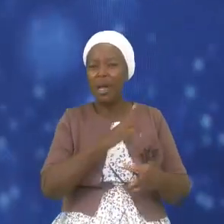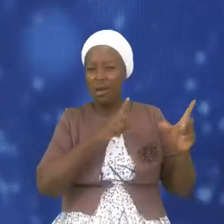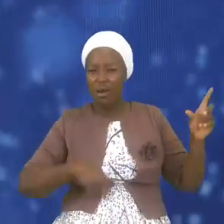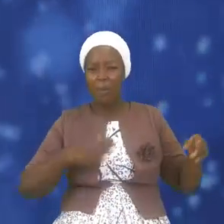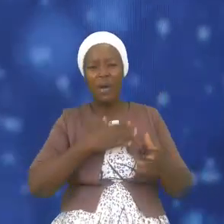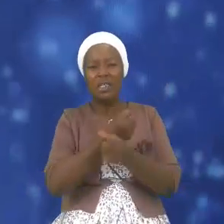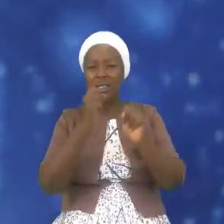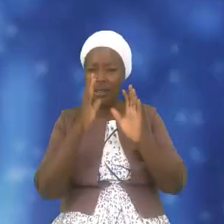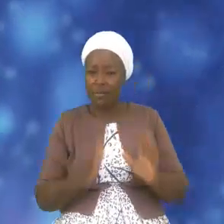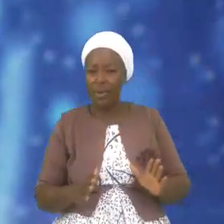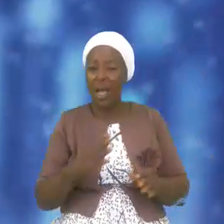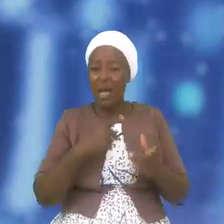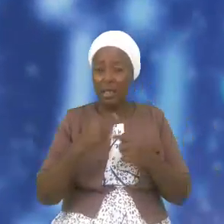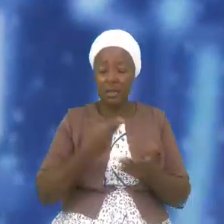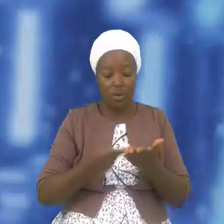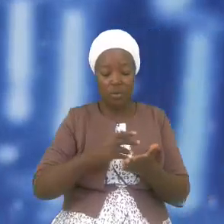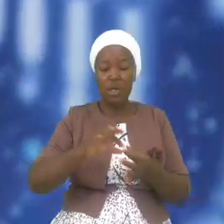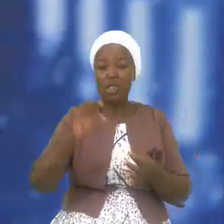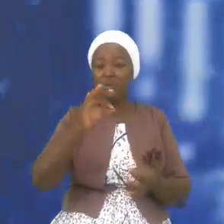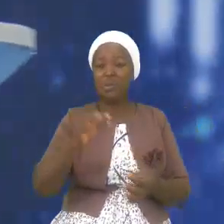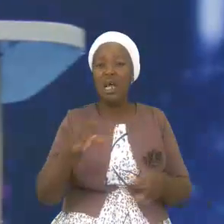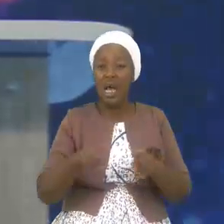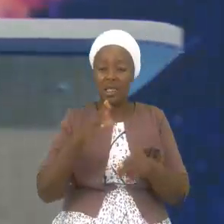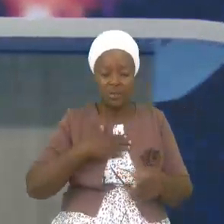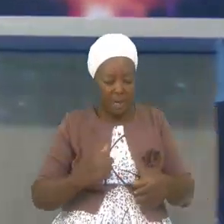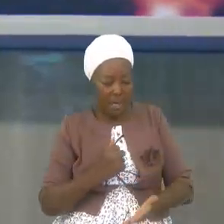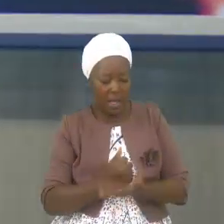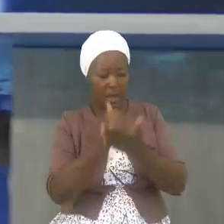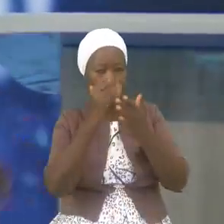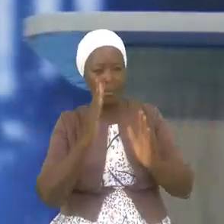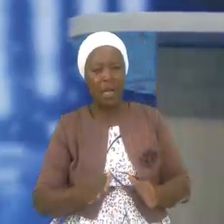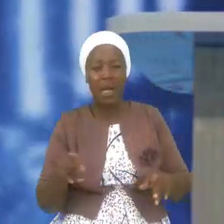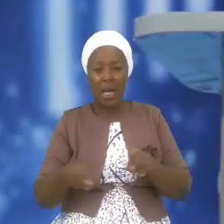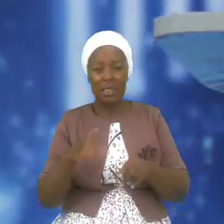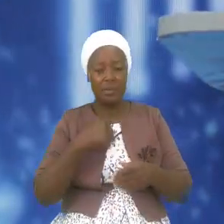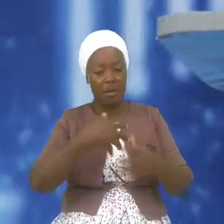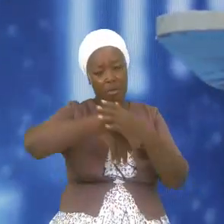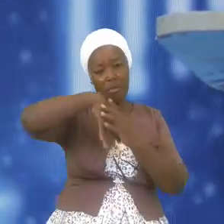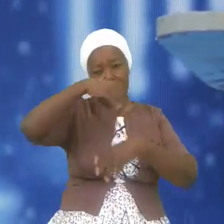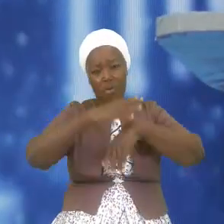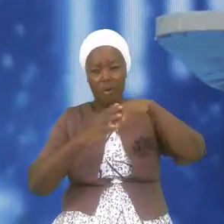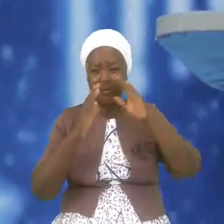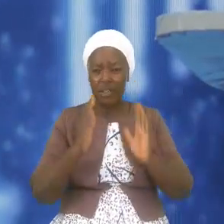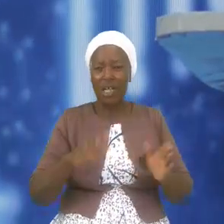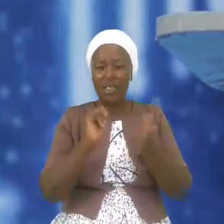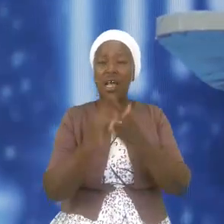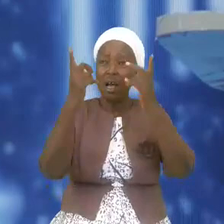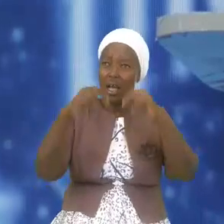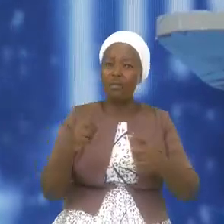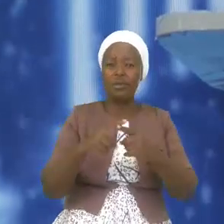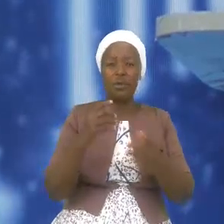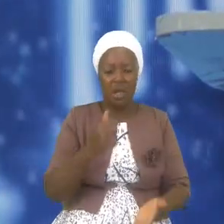helper, as my comforter that comes to help me come to Christ. I will